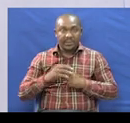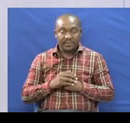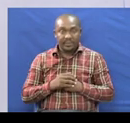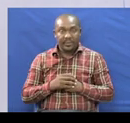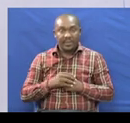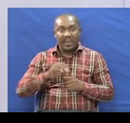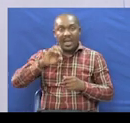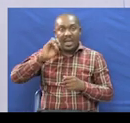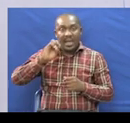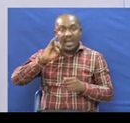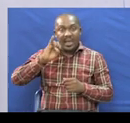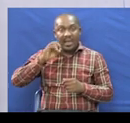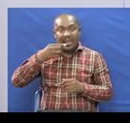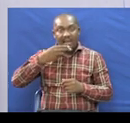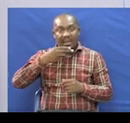take